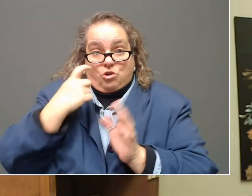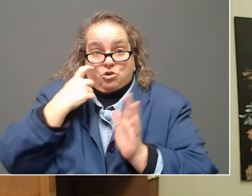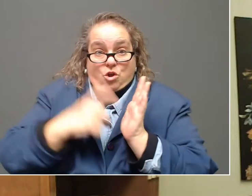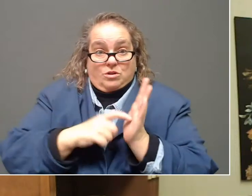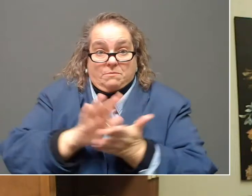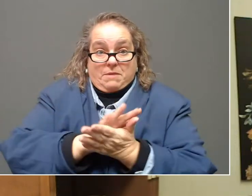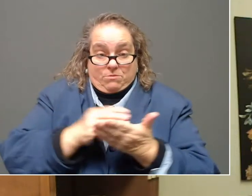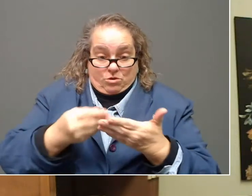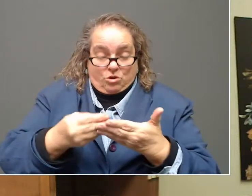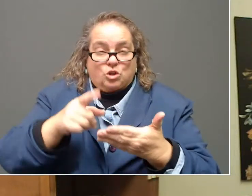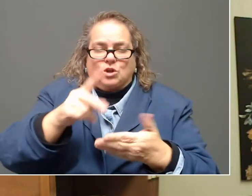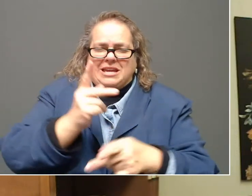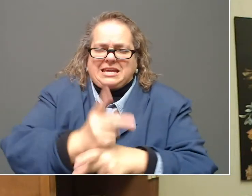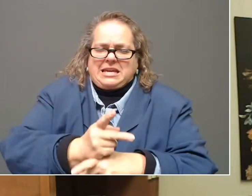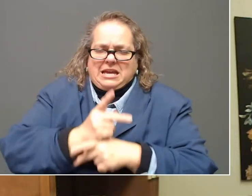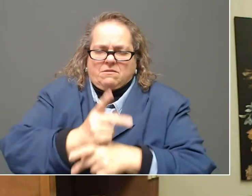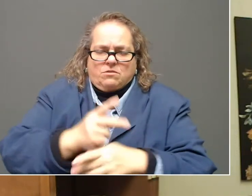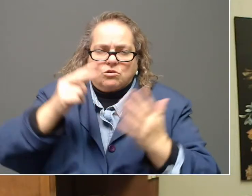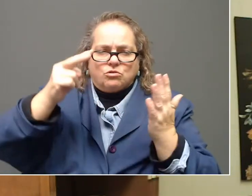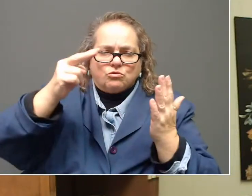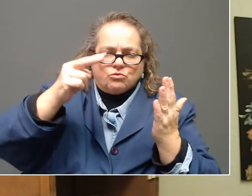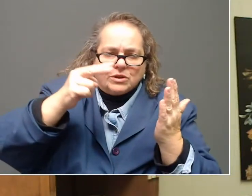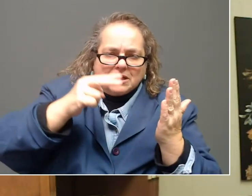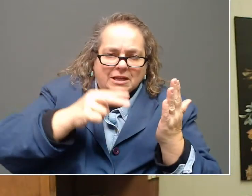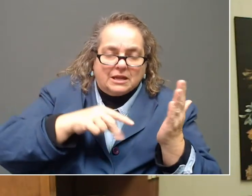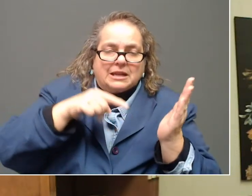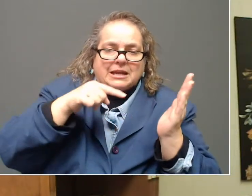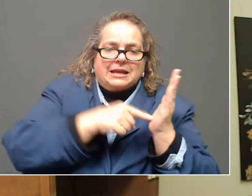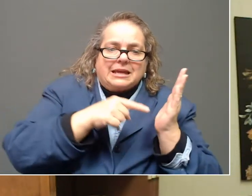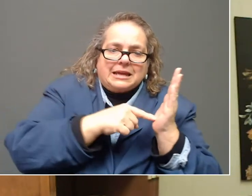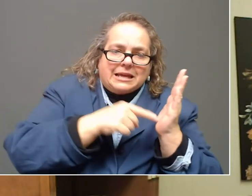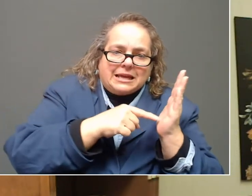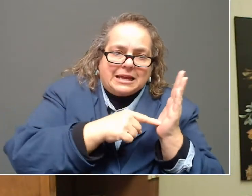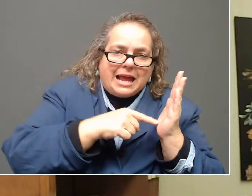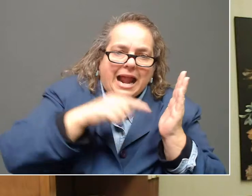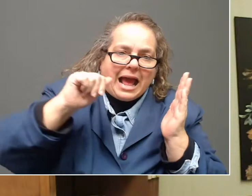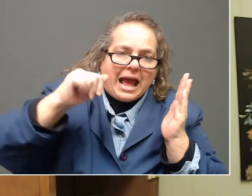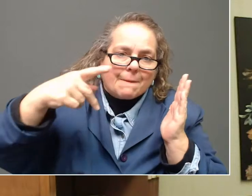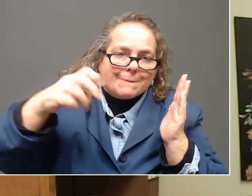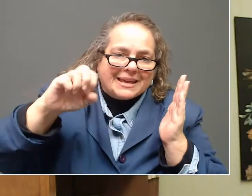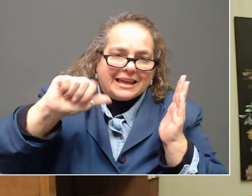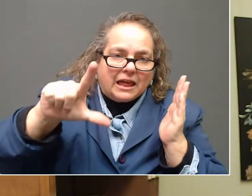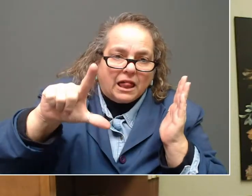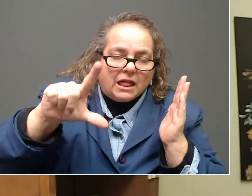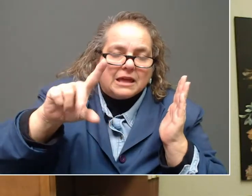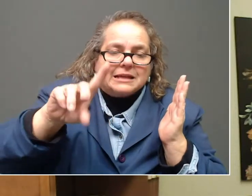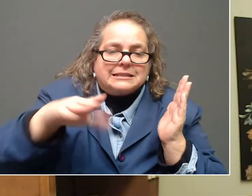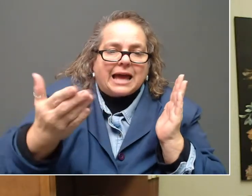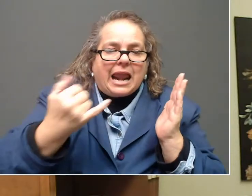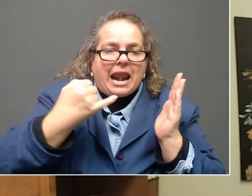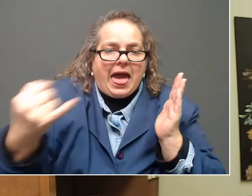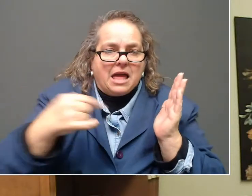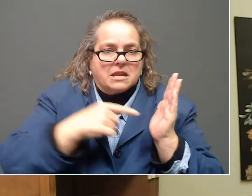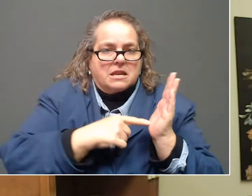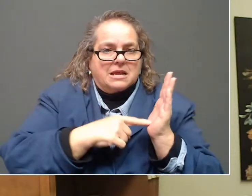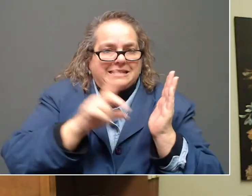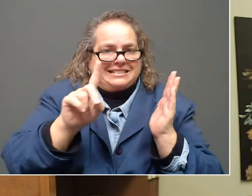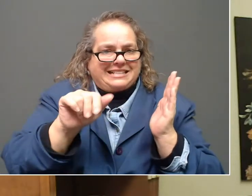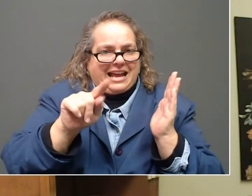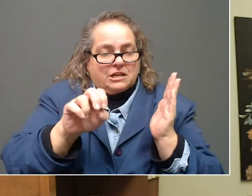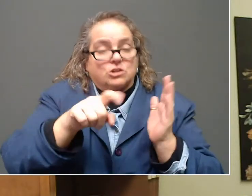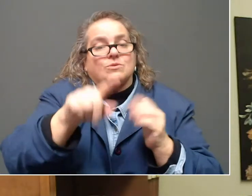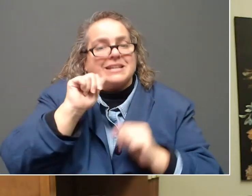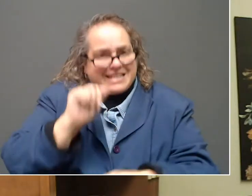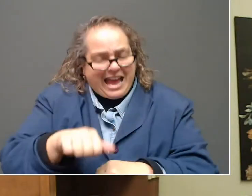68,000 claimants on Tuesday, letting them know their claims are being denied because we can't validate their IDs. These are